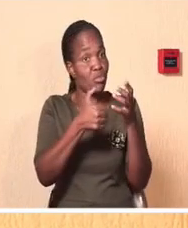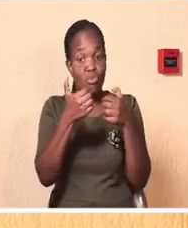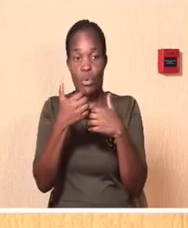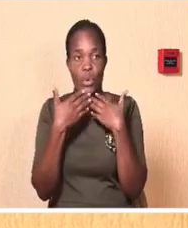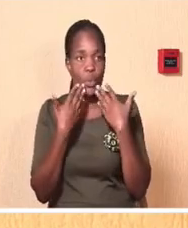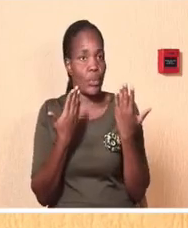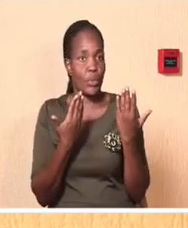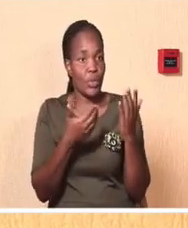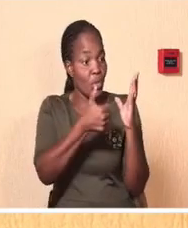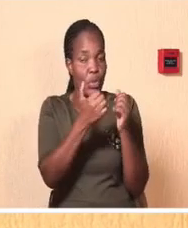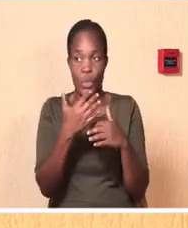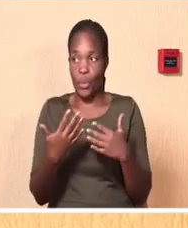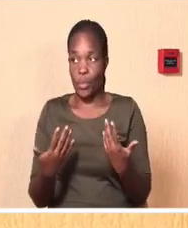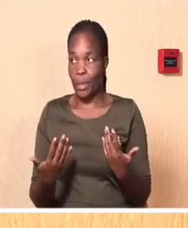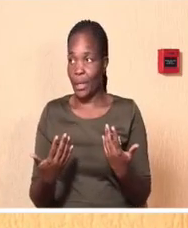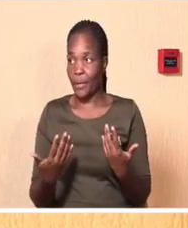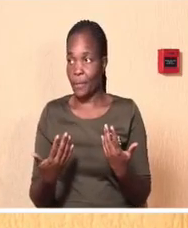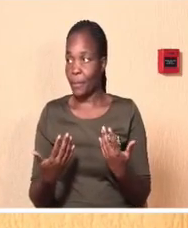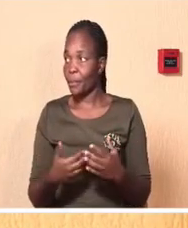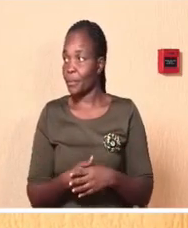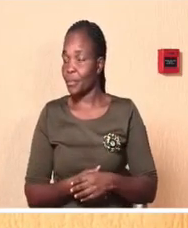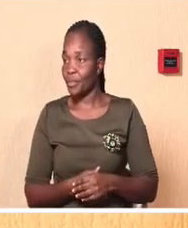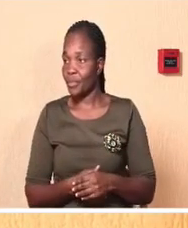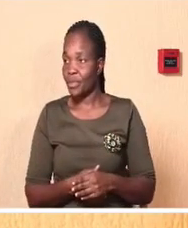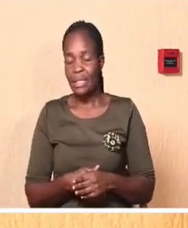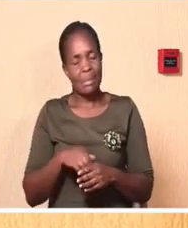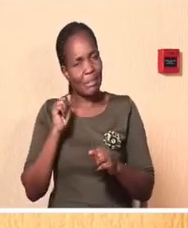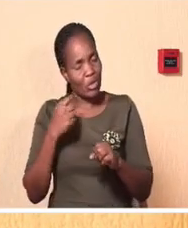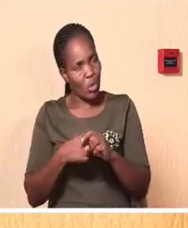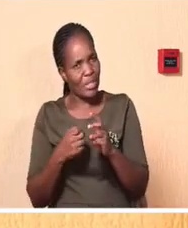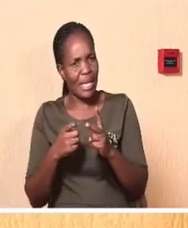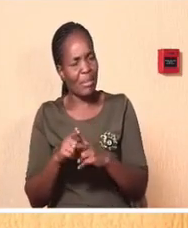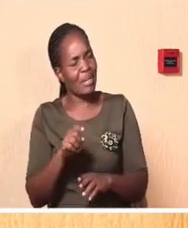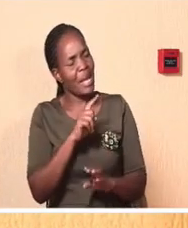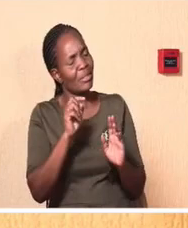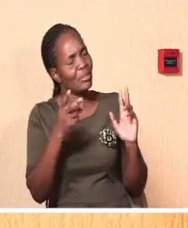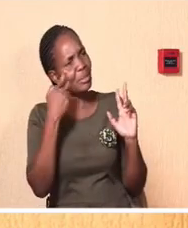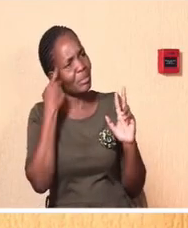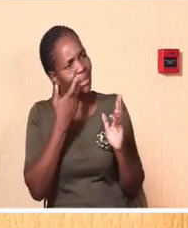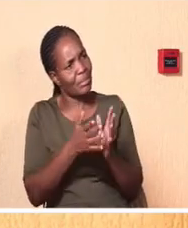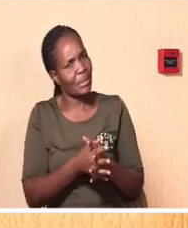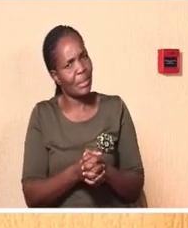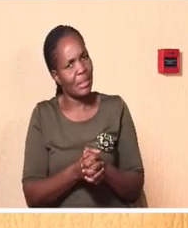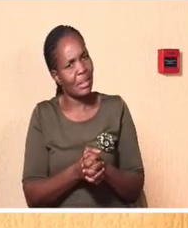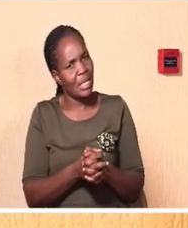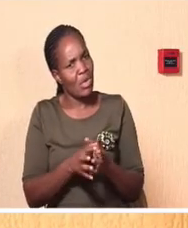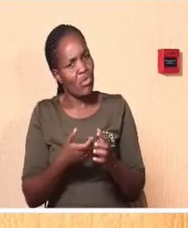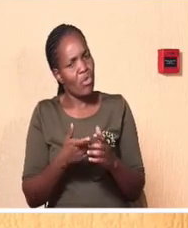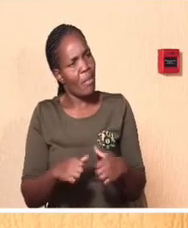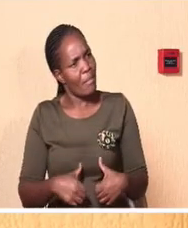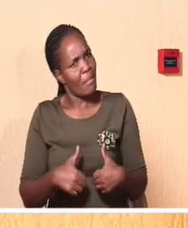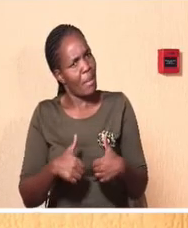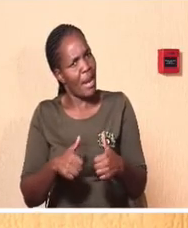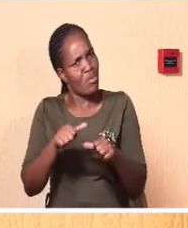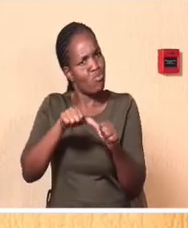where that should be on a heightened alert. We should be on heightened alert. So I'd like to know from you, Dr. Esther, just from a mental health, psychosocial